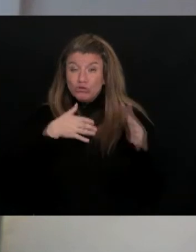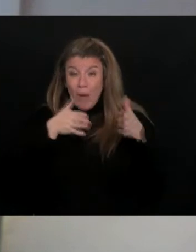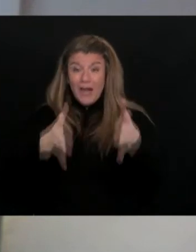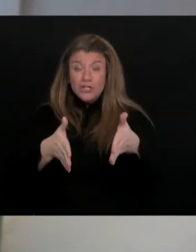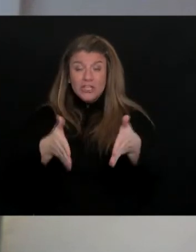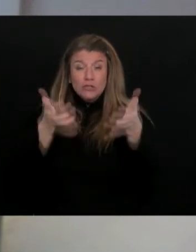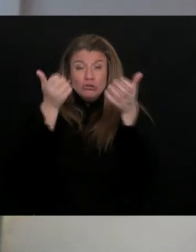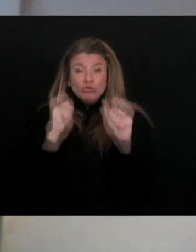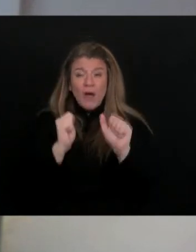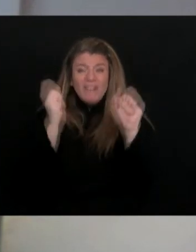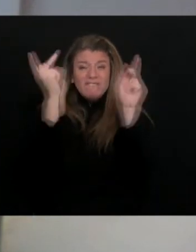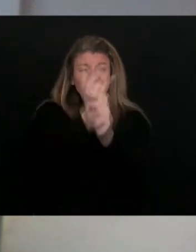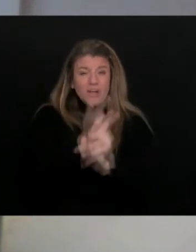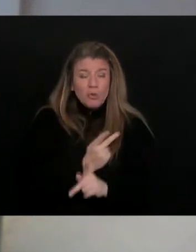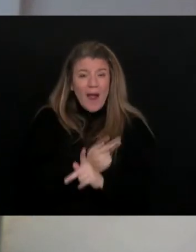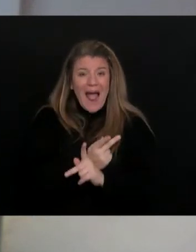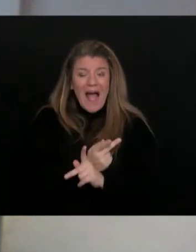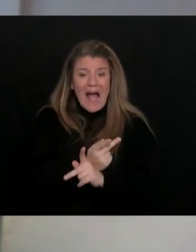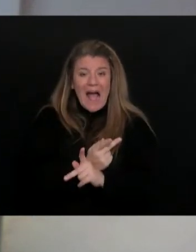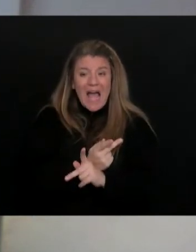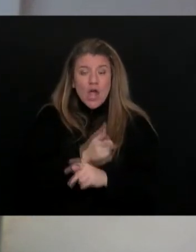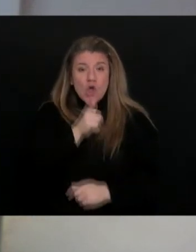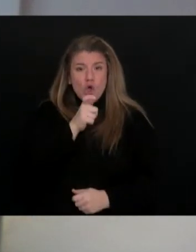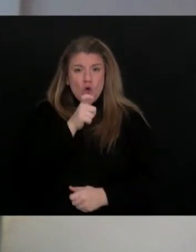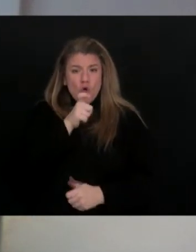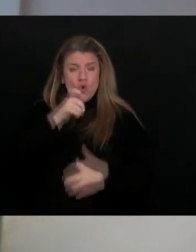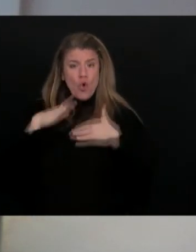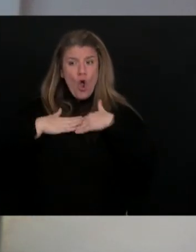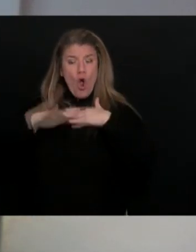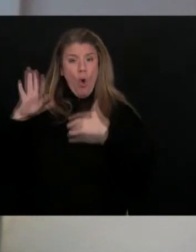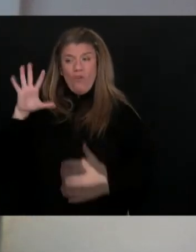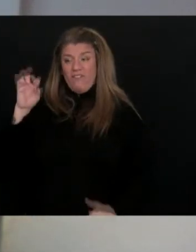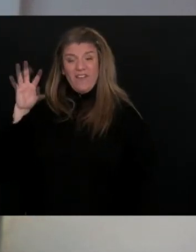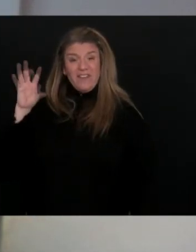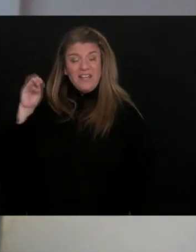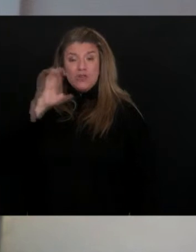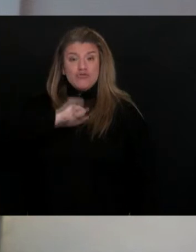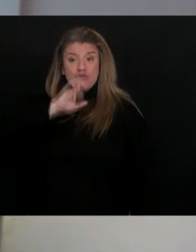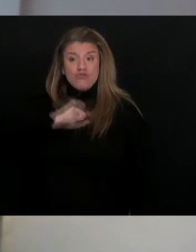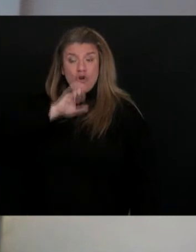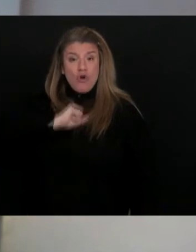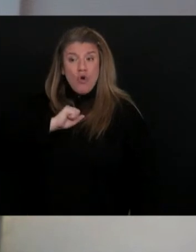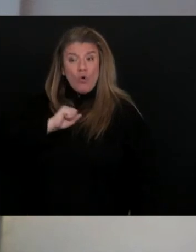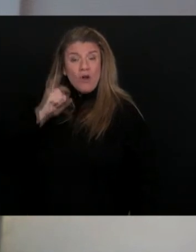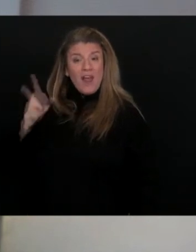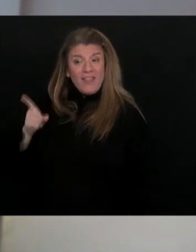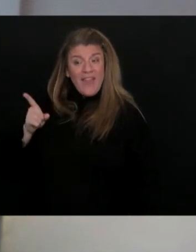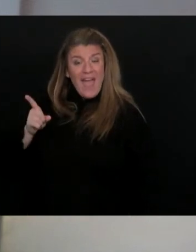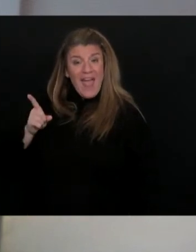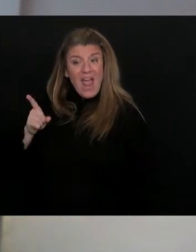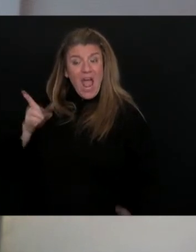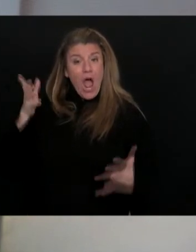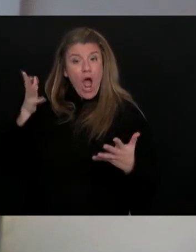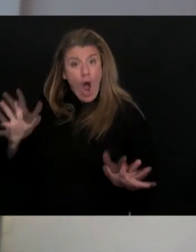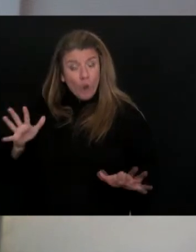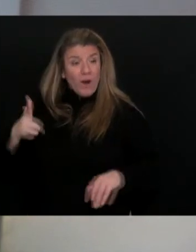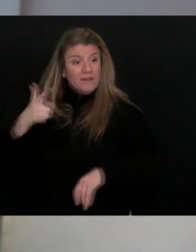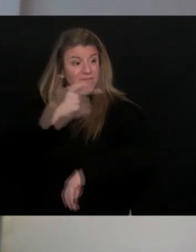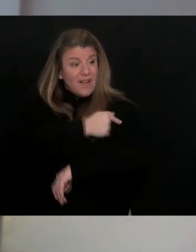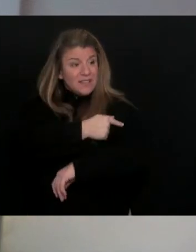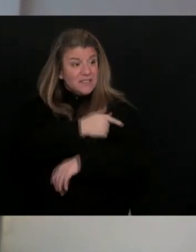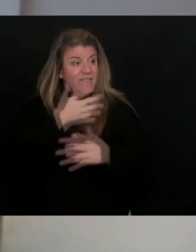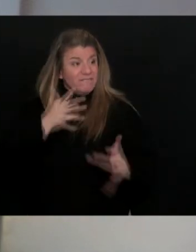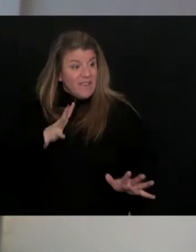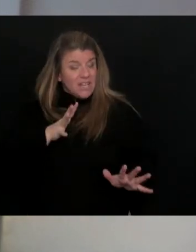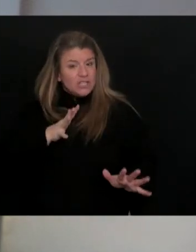as many people who are over 50 years old in West Virginia, please choose to get your primary vaccination